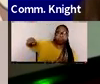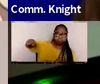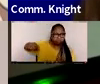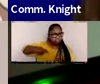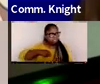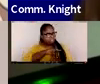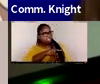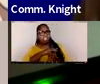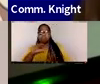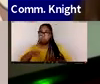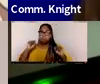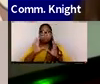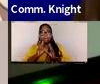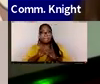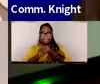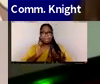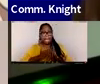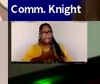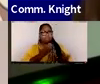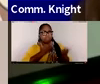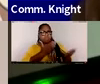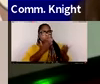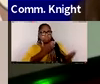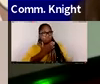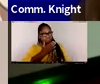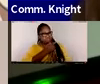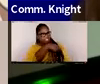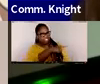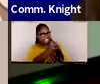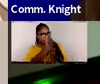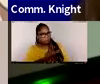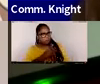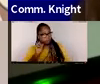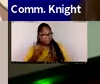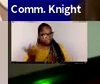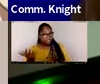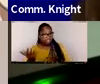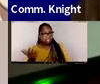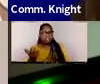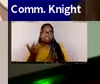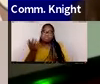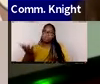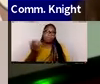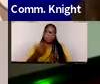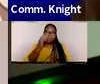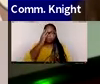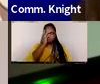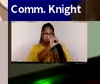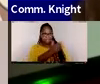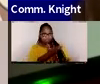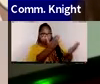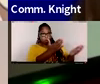and the community board proposals are obviously being ignored. Okay, so this proposal needs